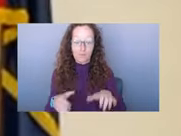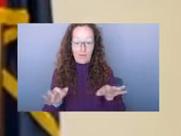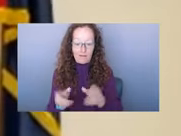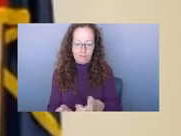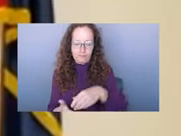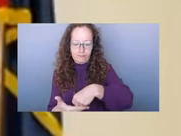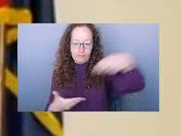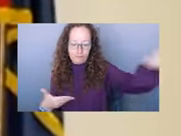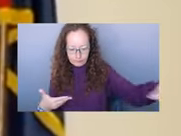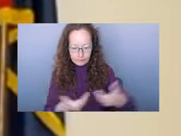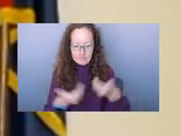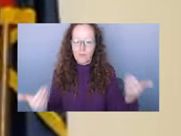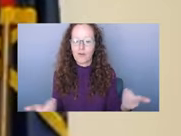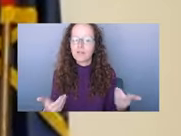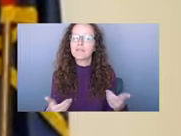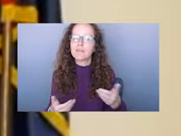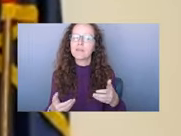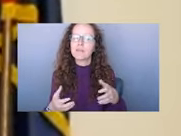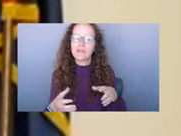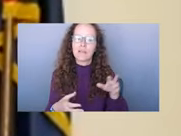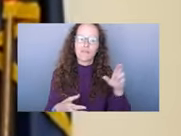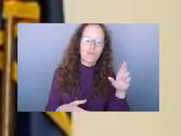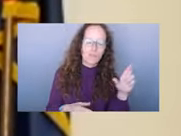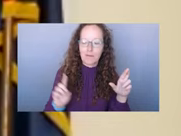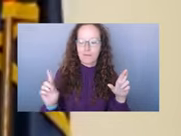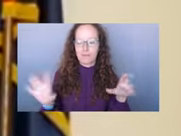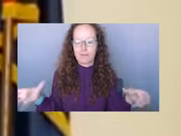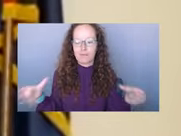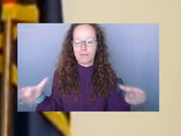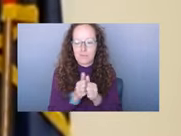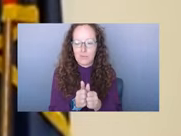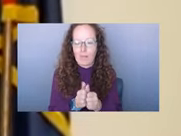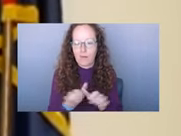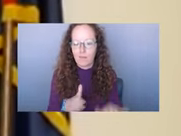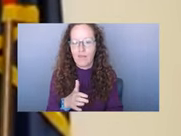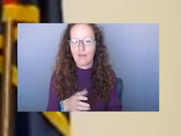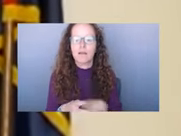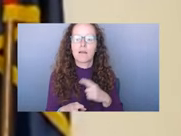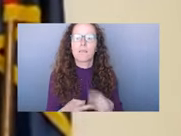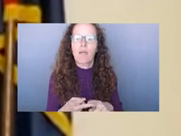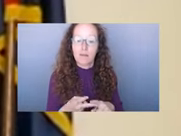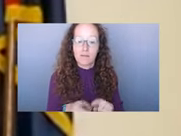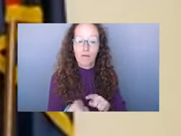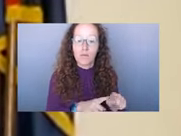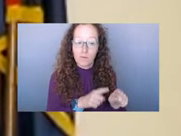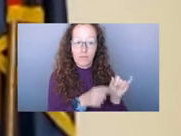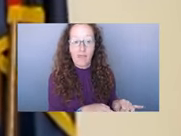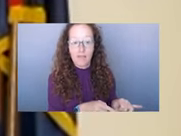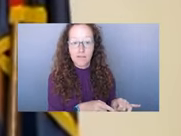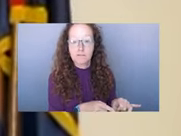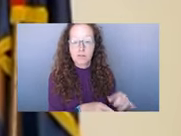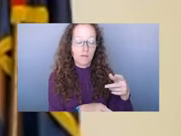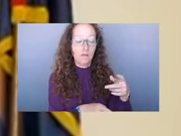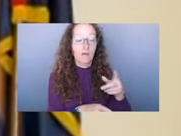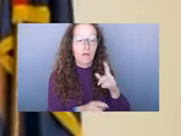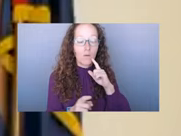have a unique identifier down to the precinct because we're statutorily required to be able to report results in our